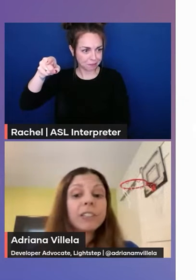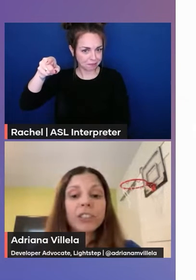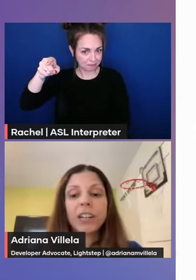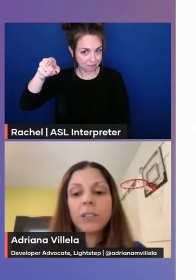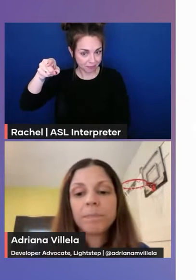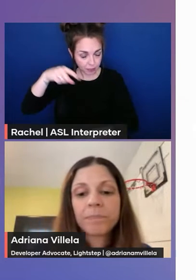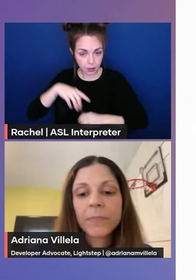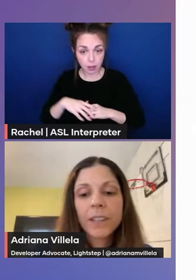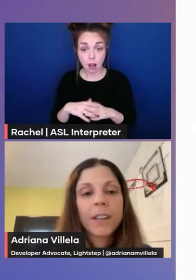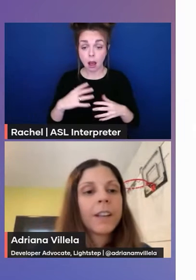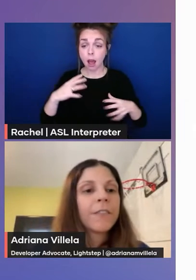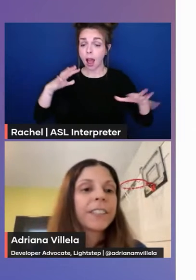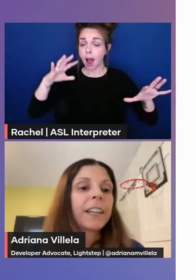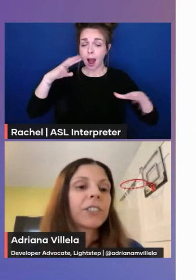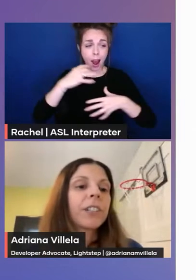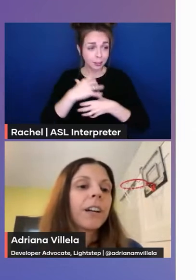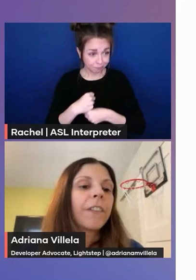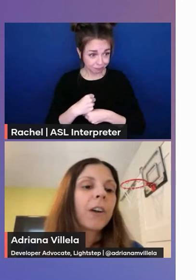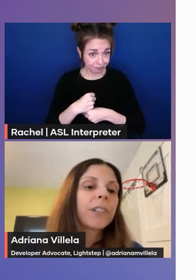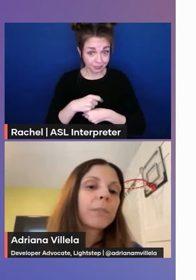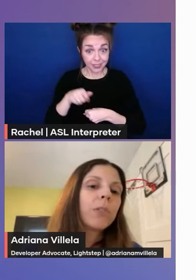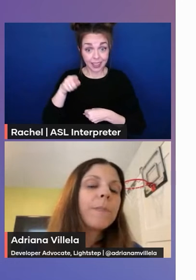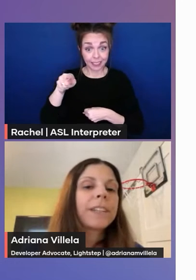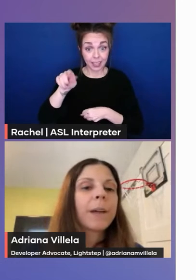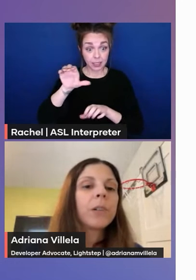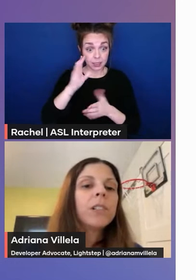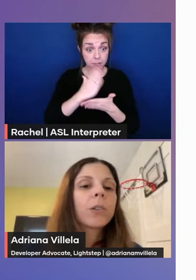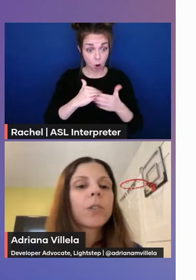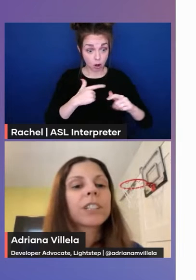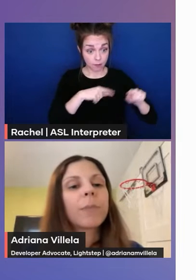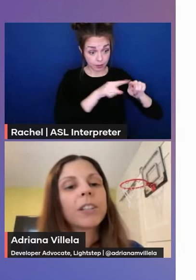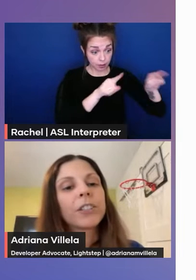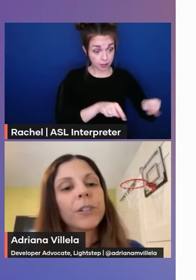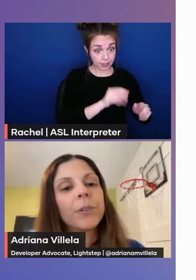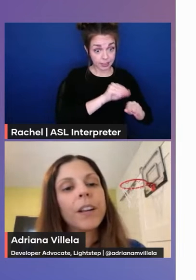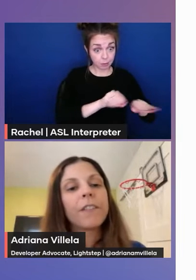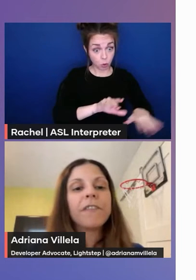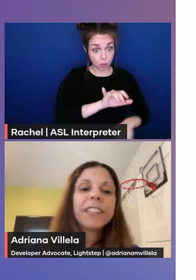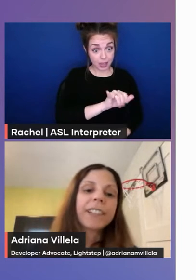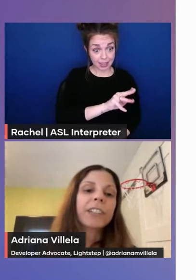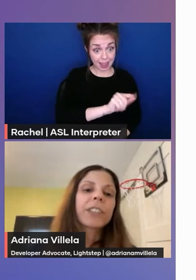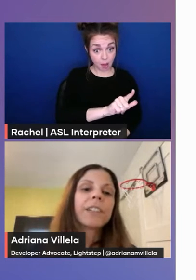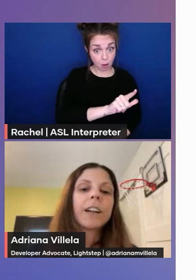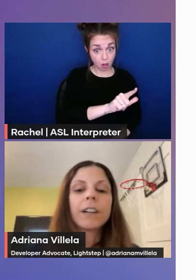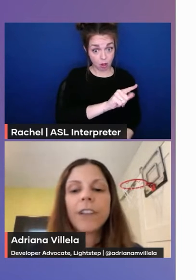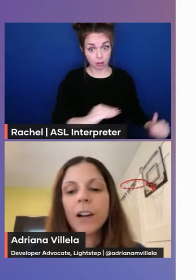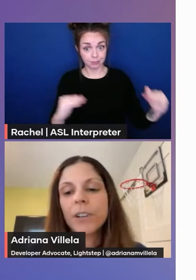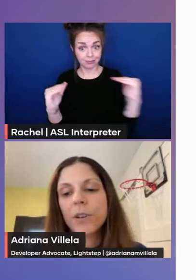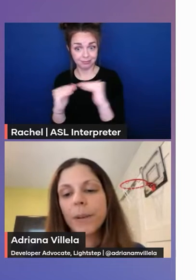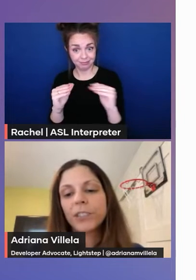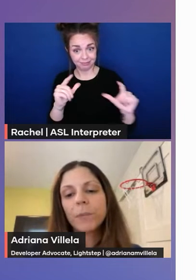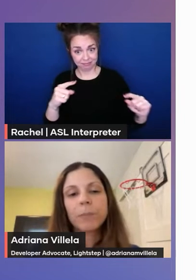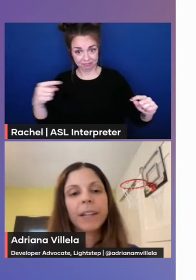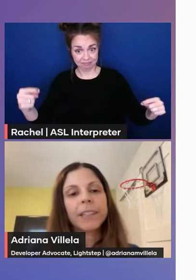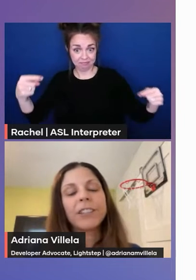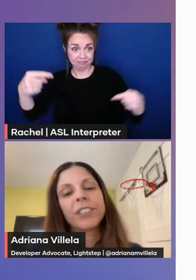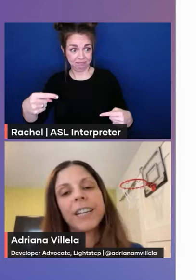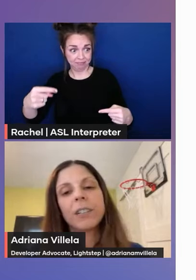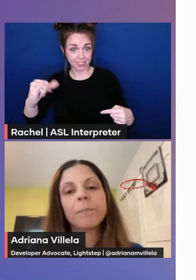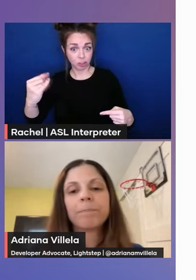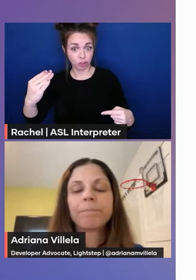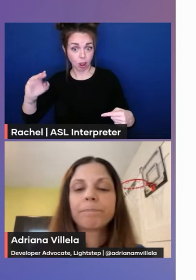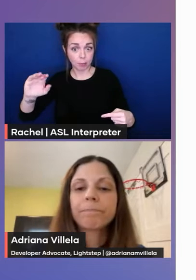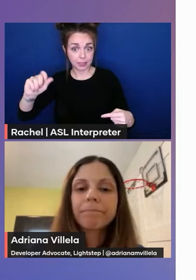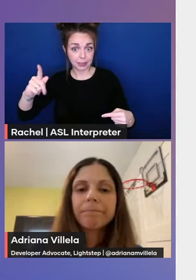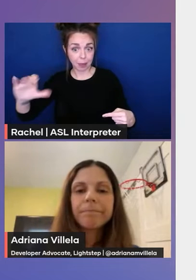in a nutshell, this section of our deployment YAML corresponds to this section of our Nomad job spec,